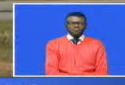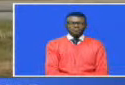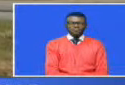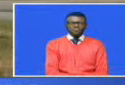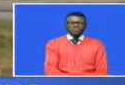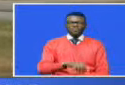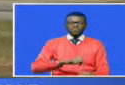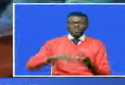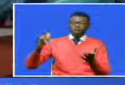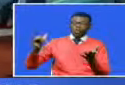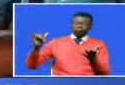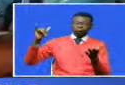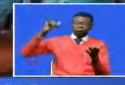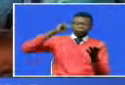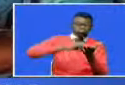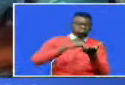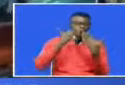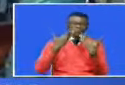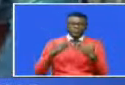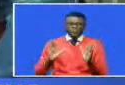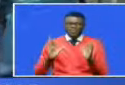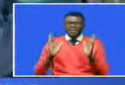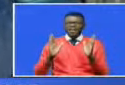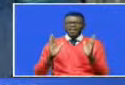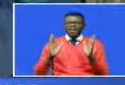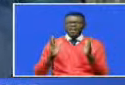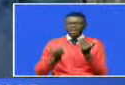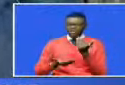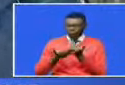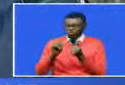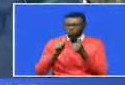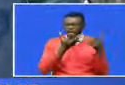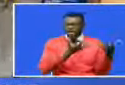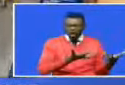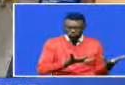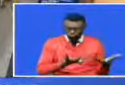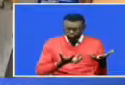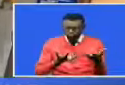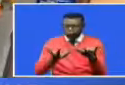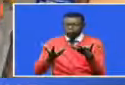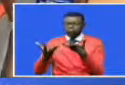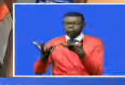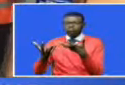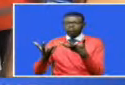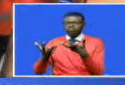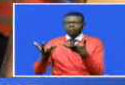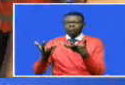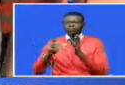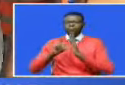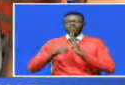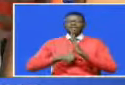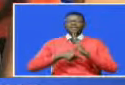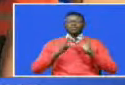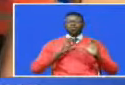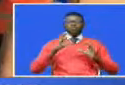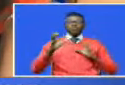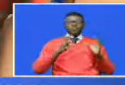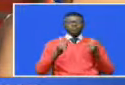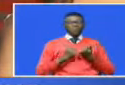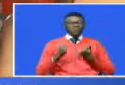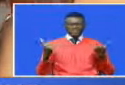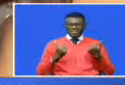After landing, the patient is handled carefully by the airborne medical team. At this point, communication would have already